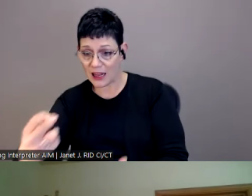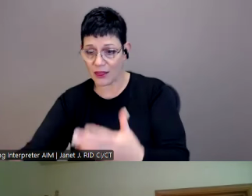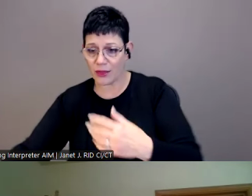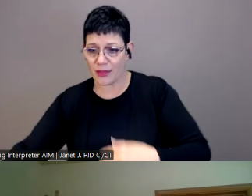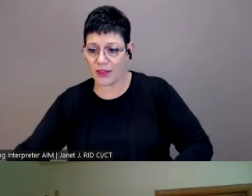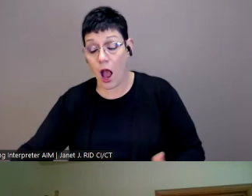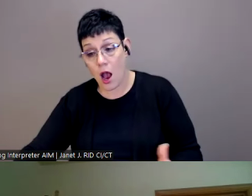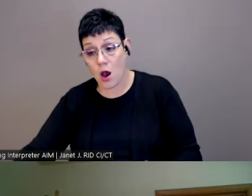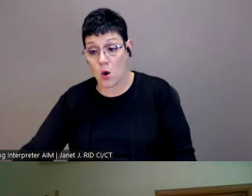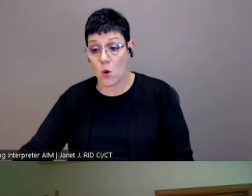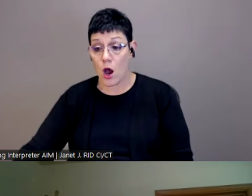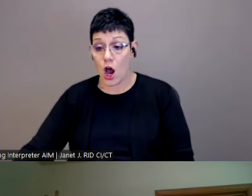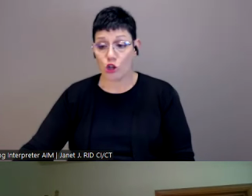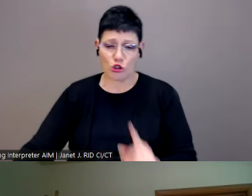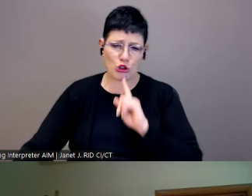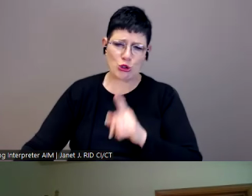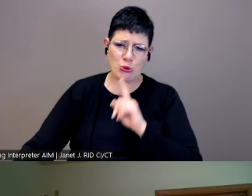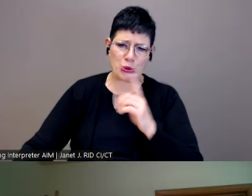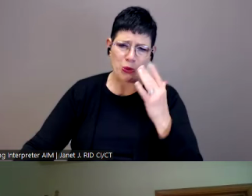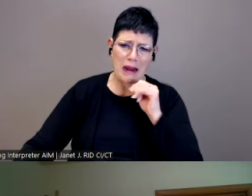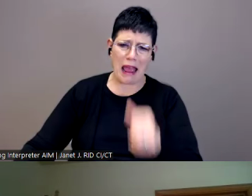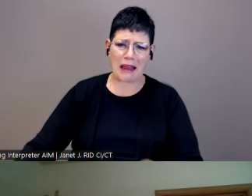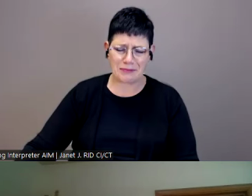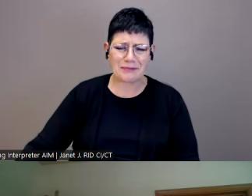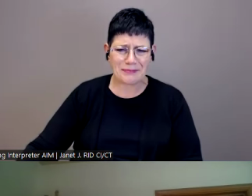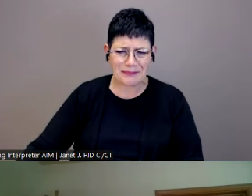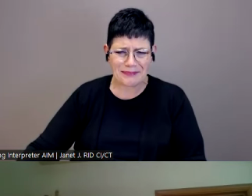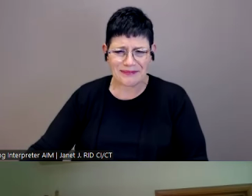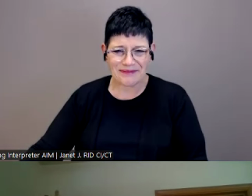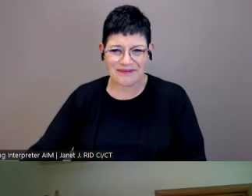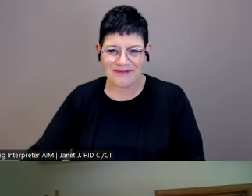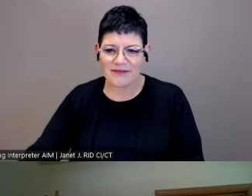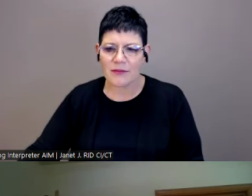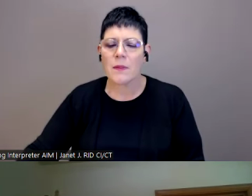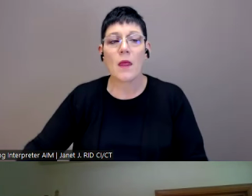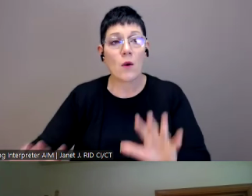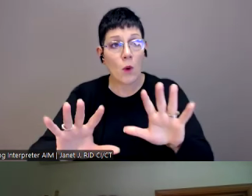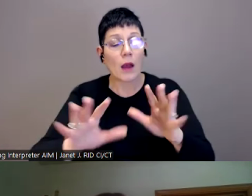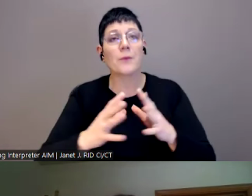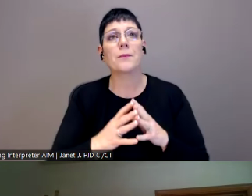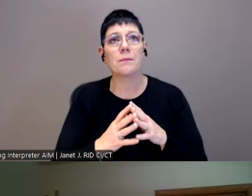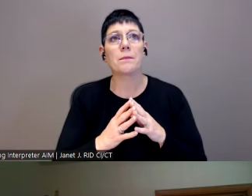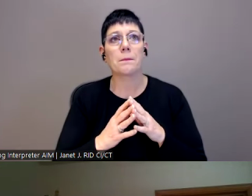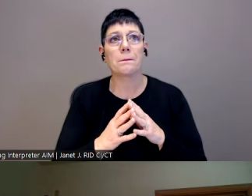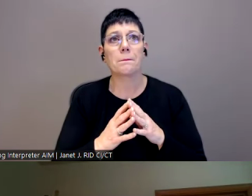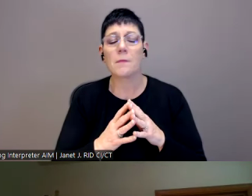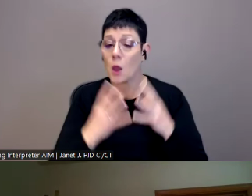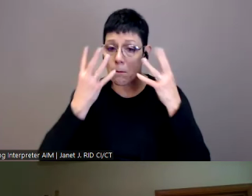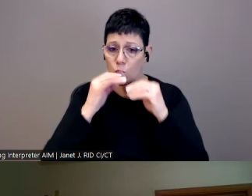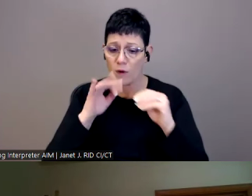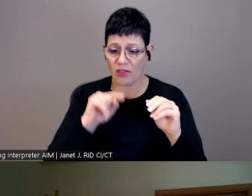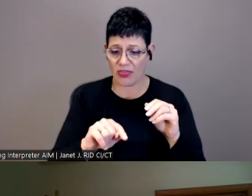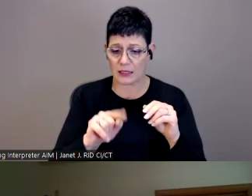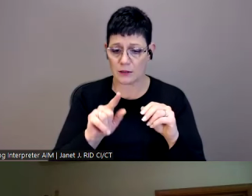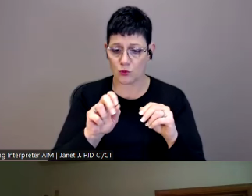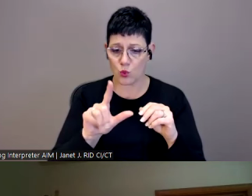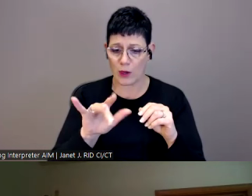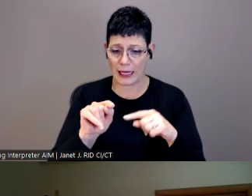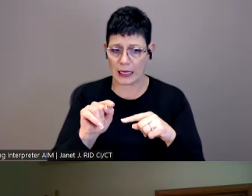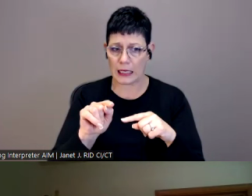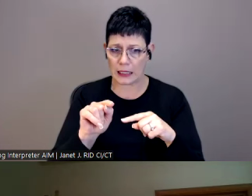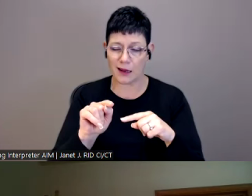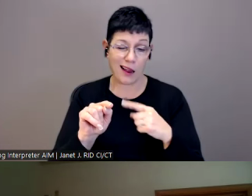Oh, sure. I'll do it. But no, well, technically, so the beauty of this toolkit, wink,